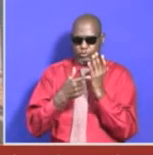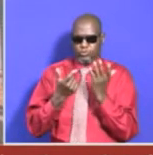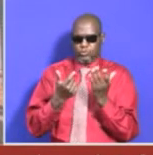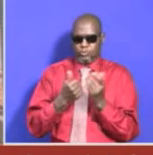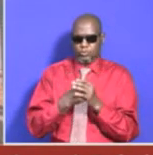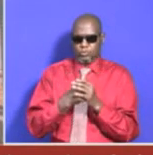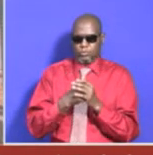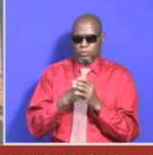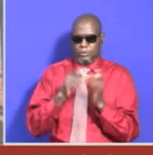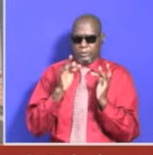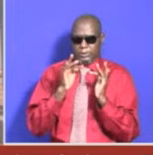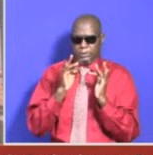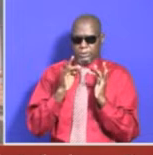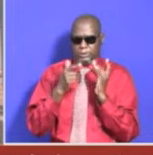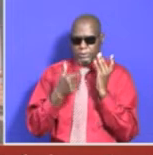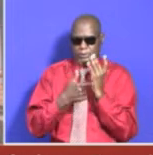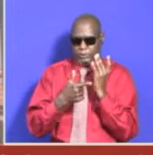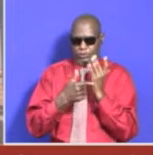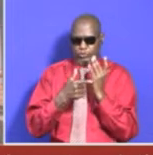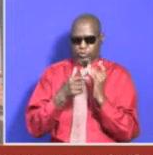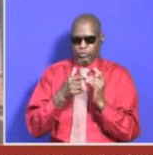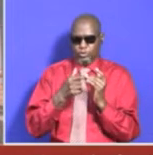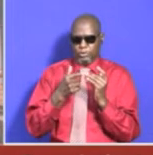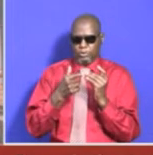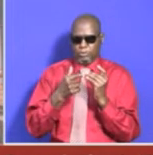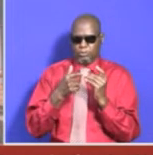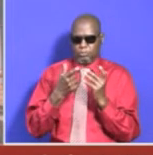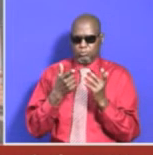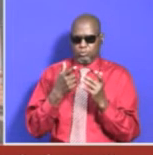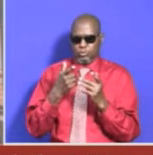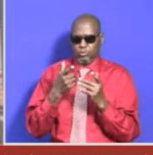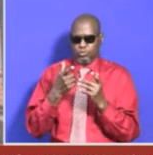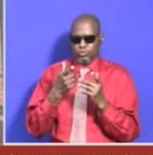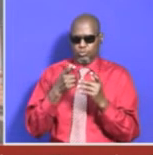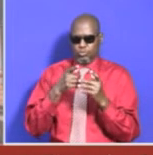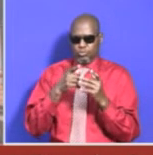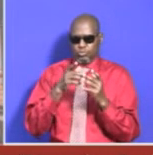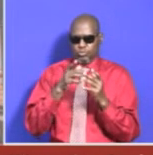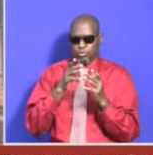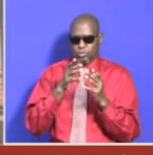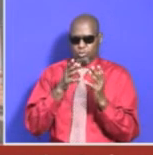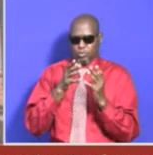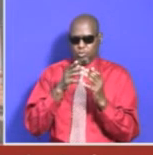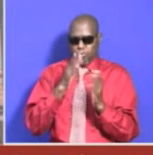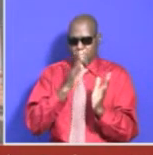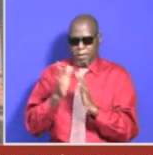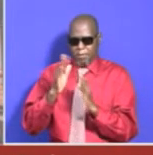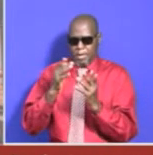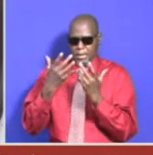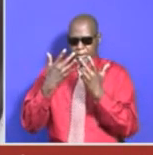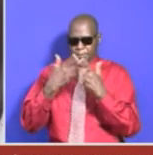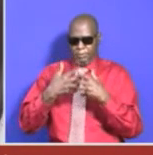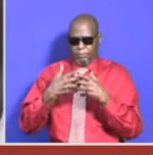the digital-driven development plan that administration is still driving in the country.